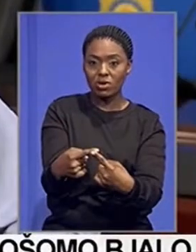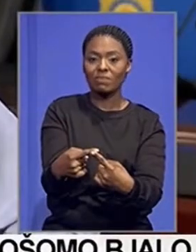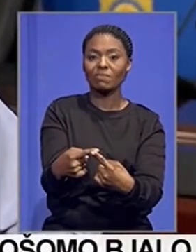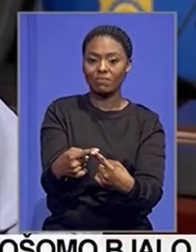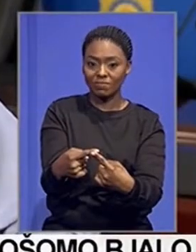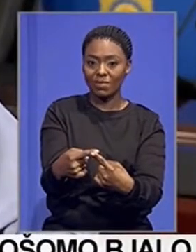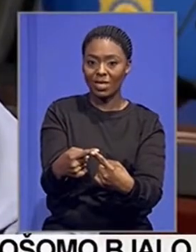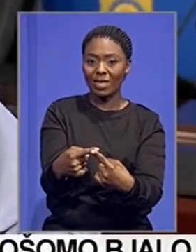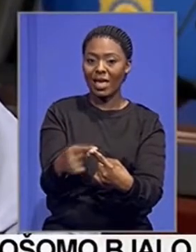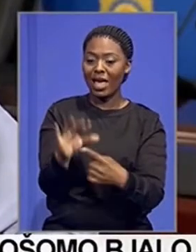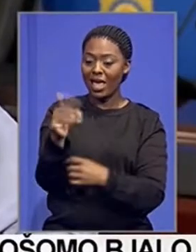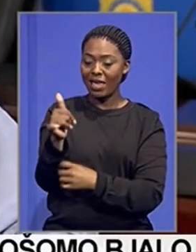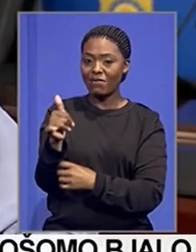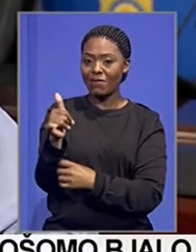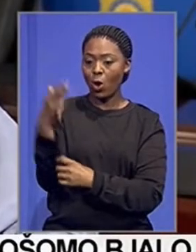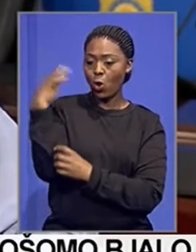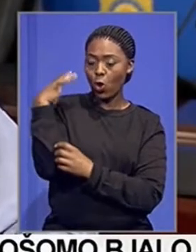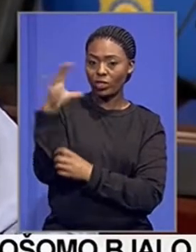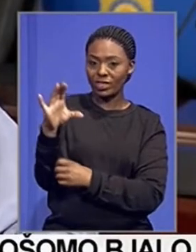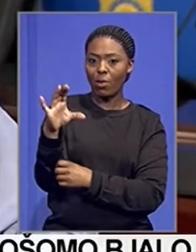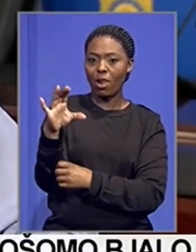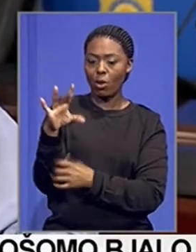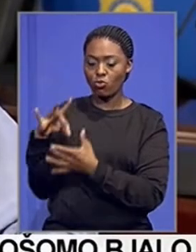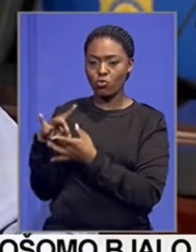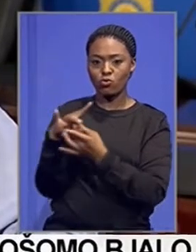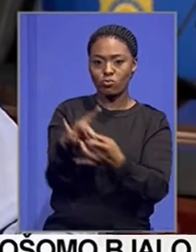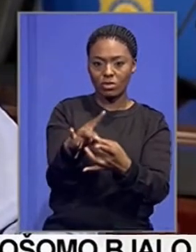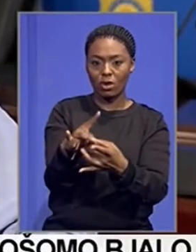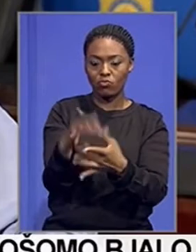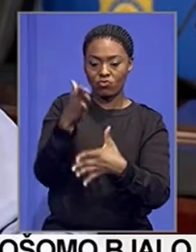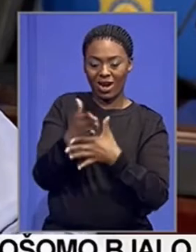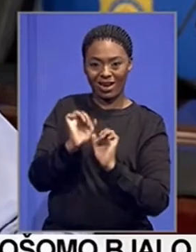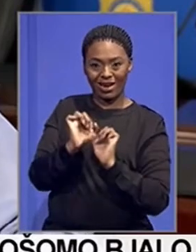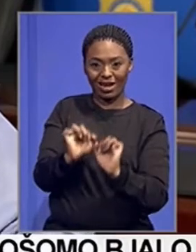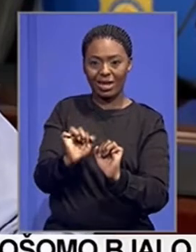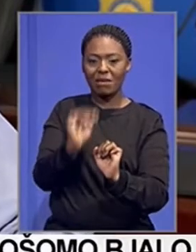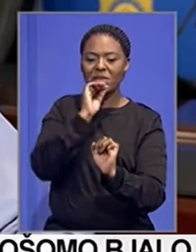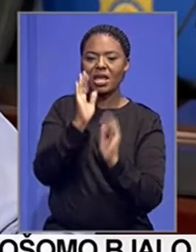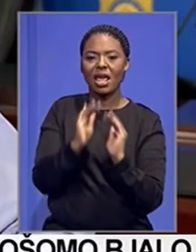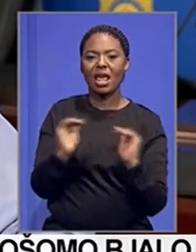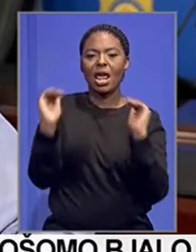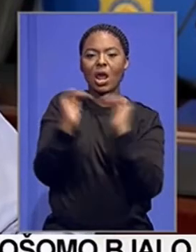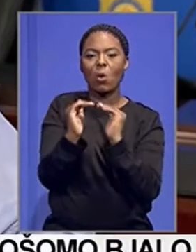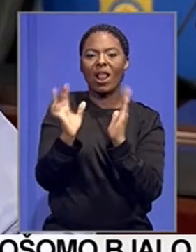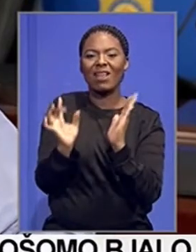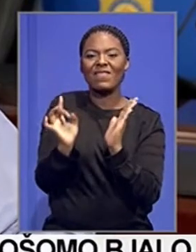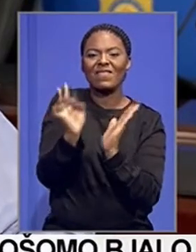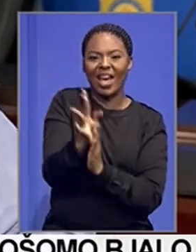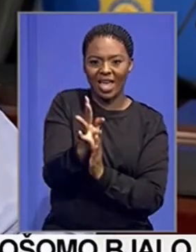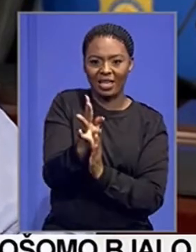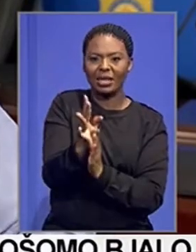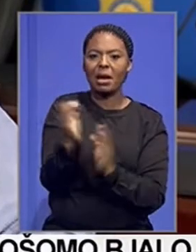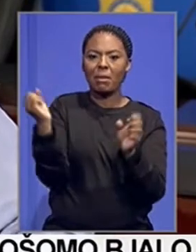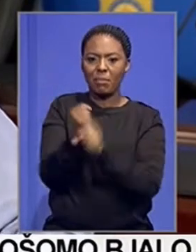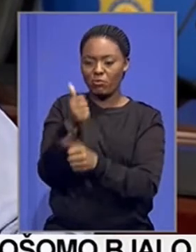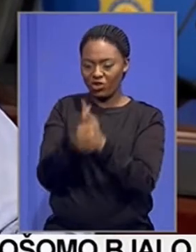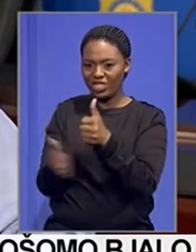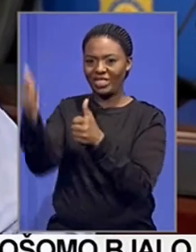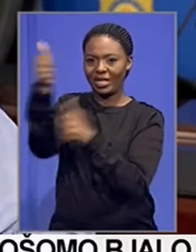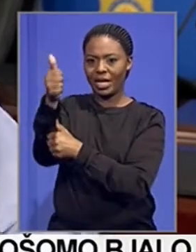if a constable has committed a misconduct, would be equally fired like a general who would do the